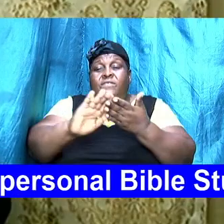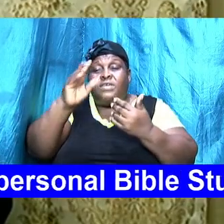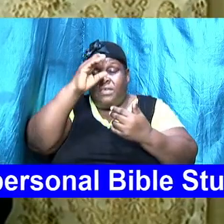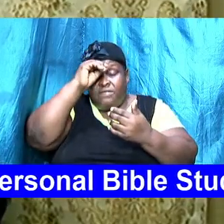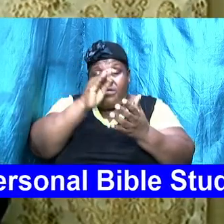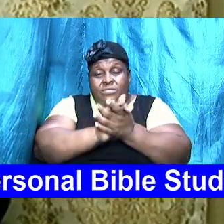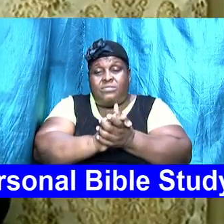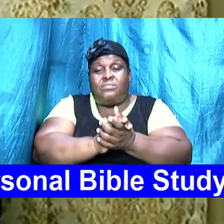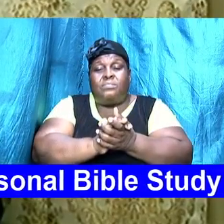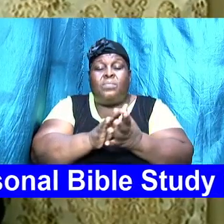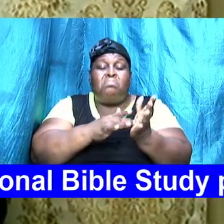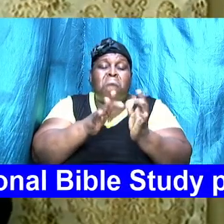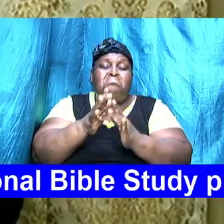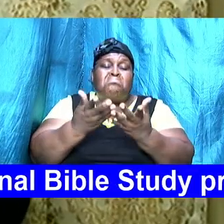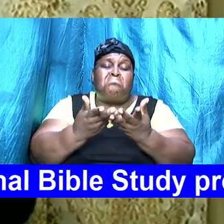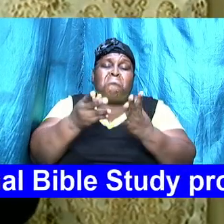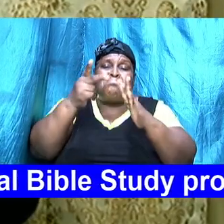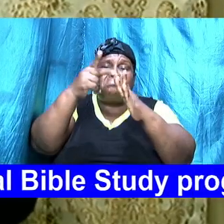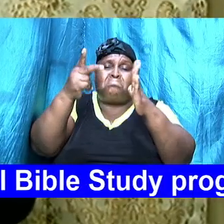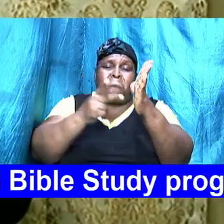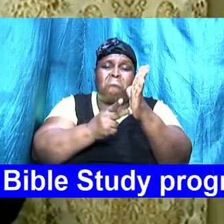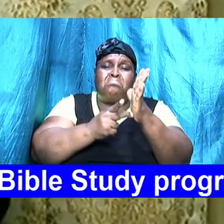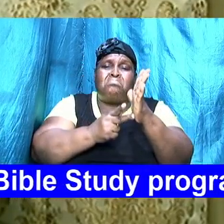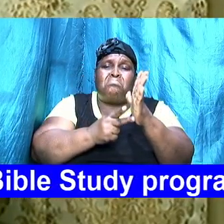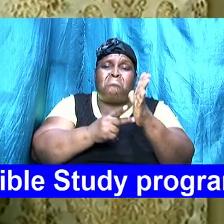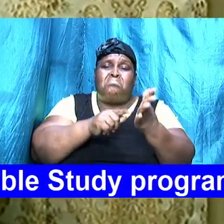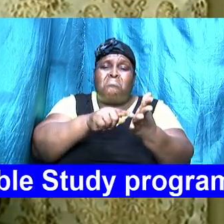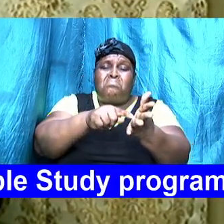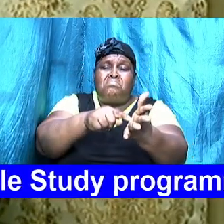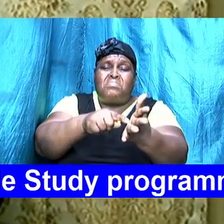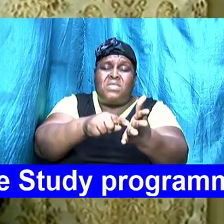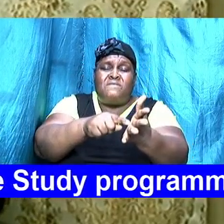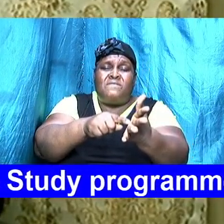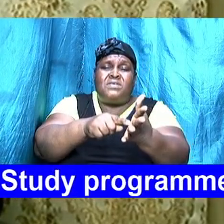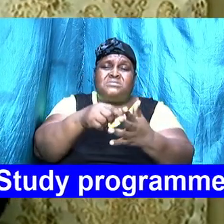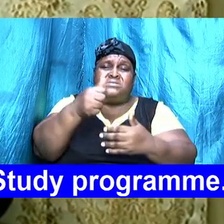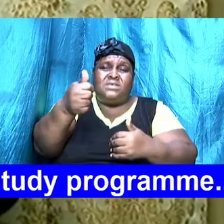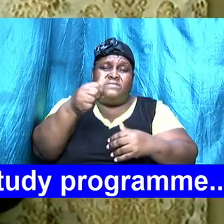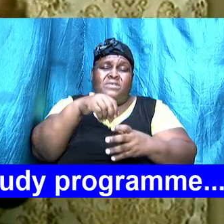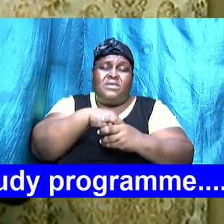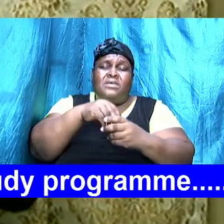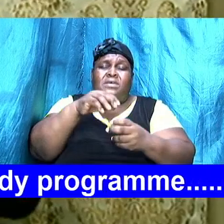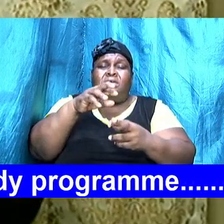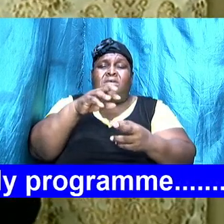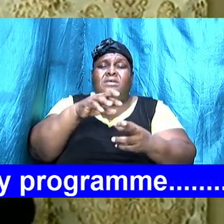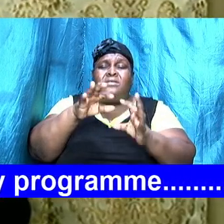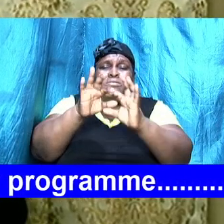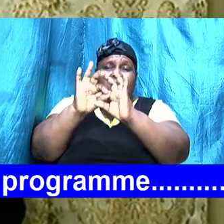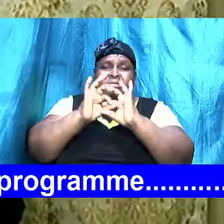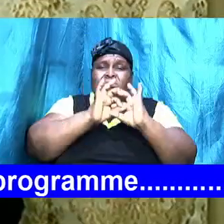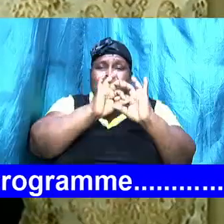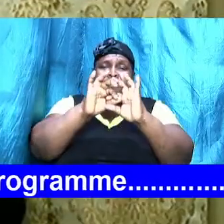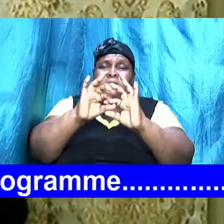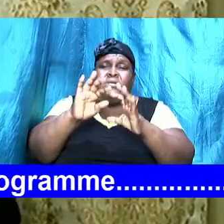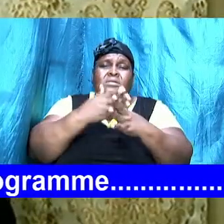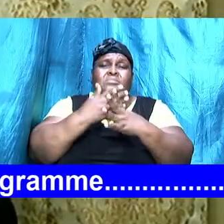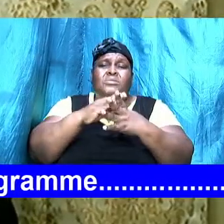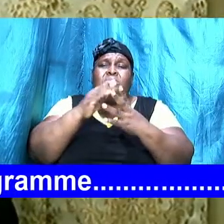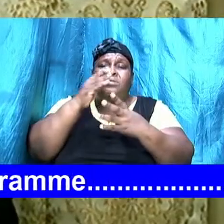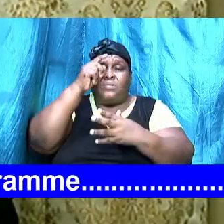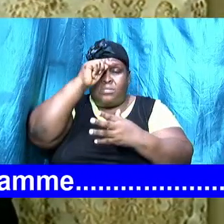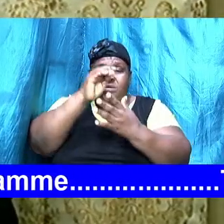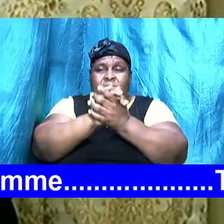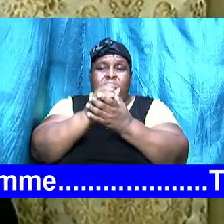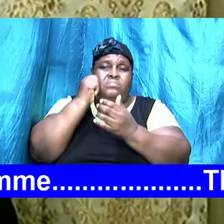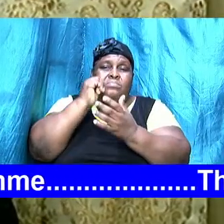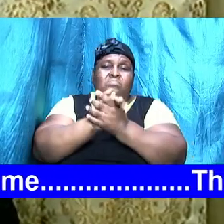Every biblical principle manifests itself in the relationship between a husband and a wife. Every